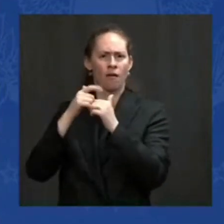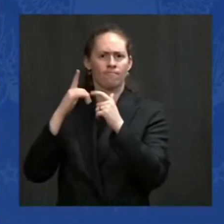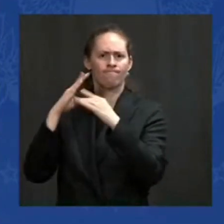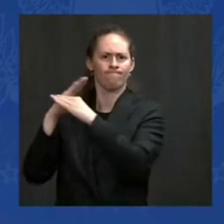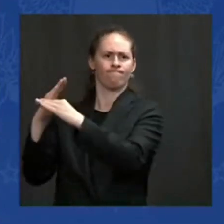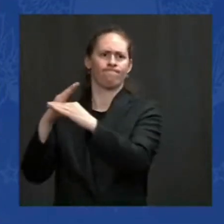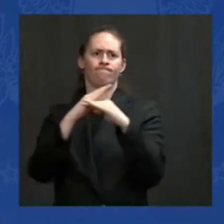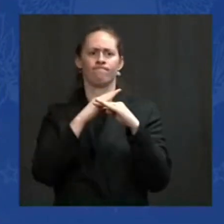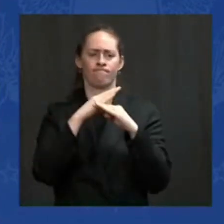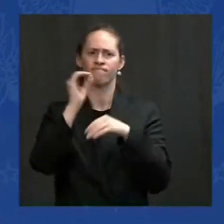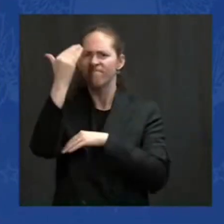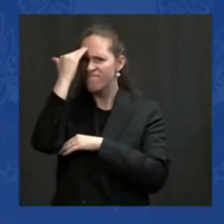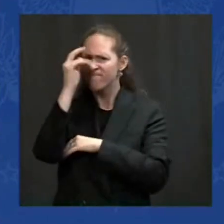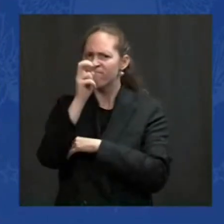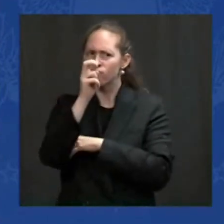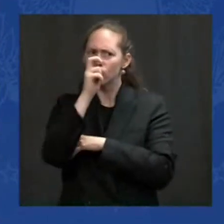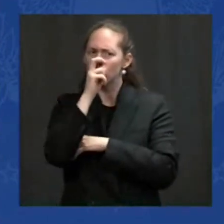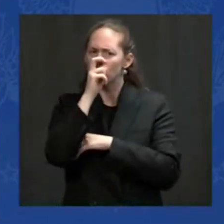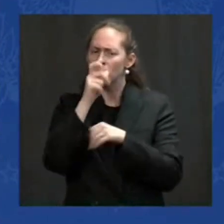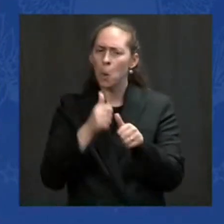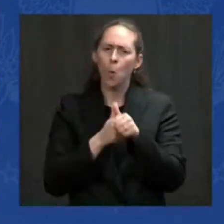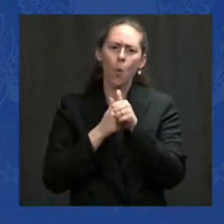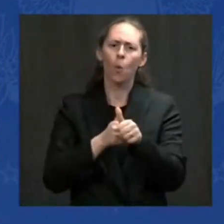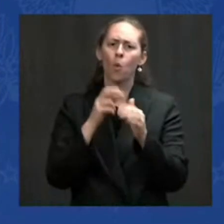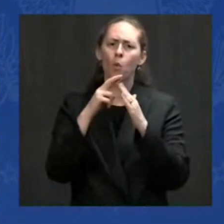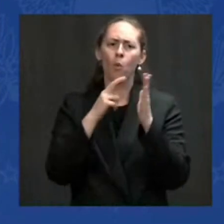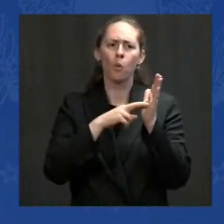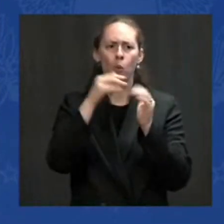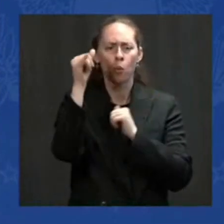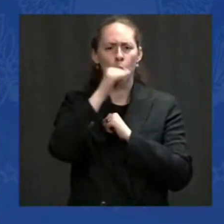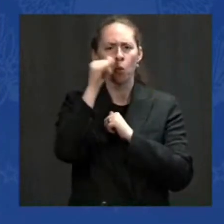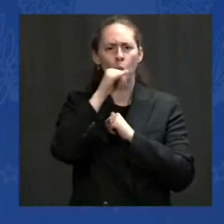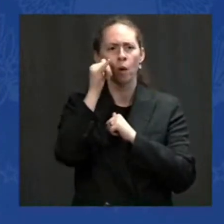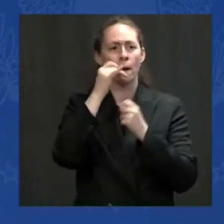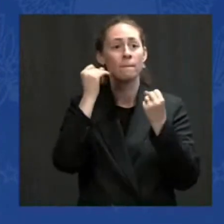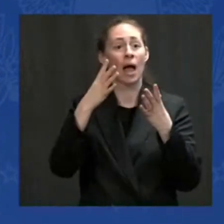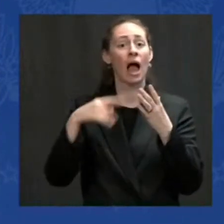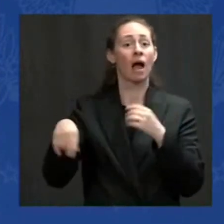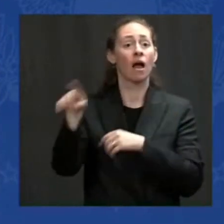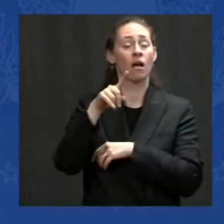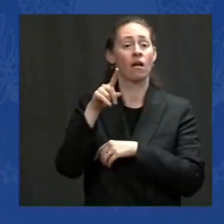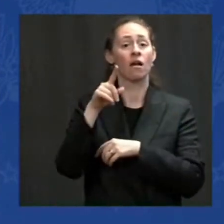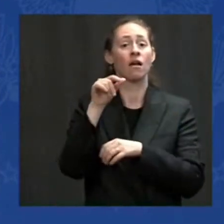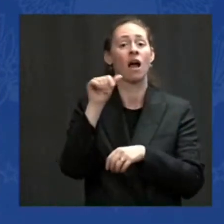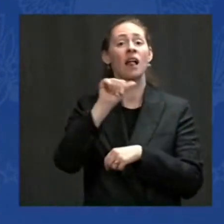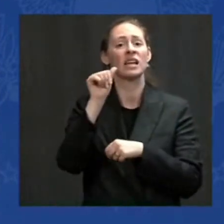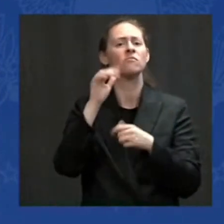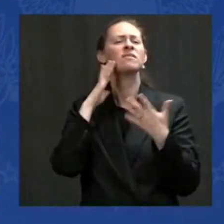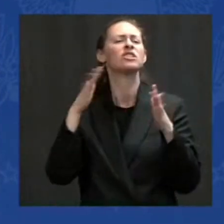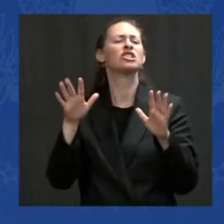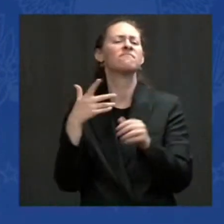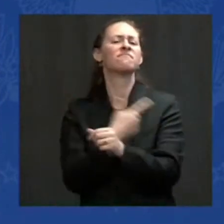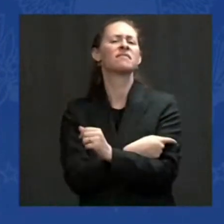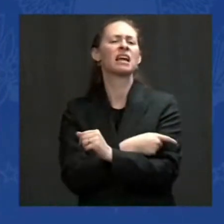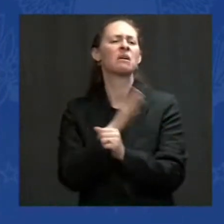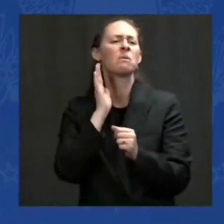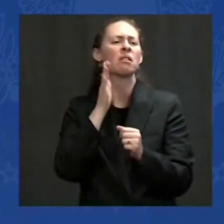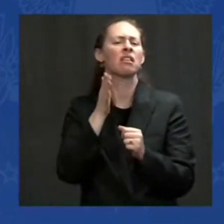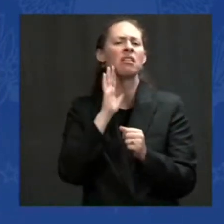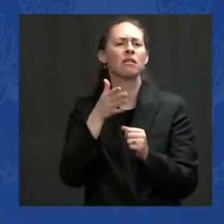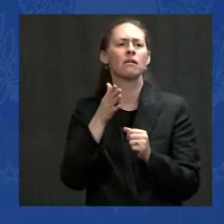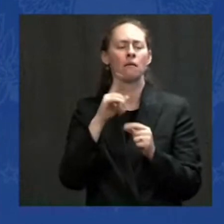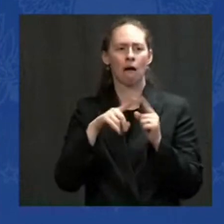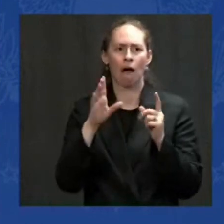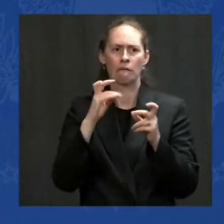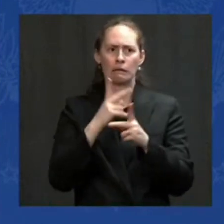of them, maybe the majority of them, I think, are going to be vaccinated, but the care that's being taken to avoid the spread there